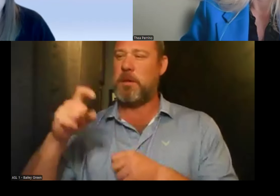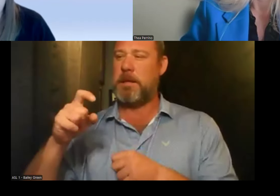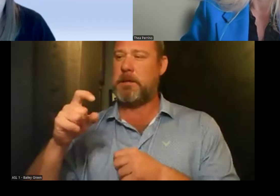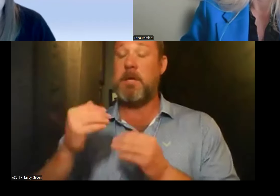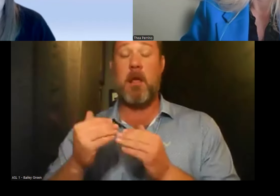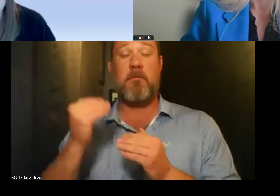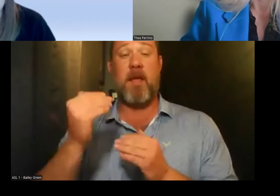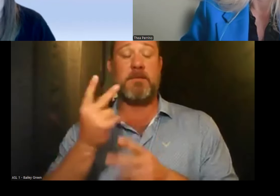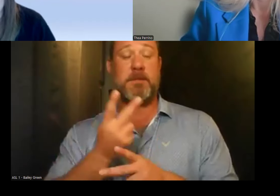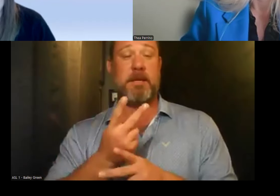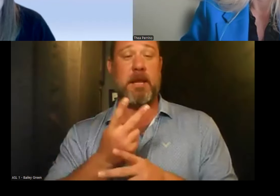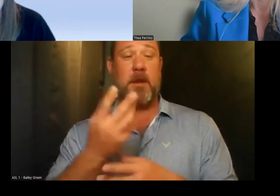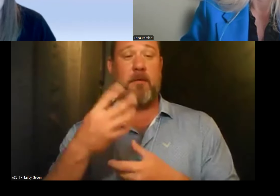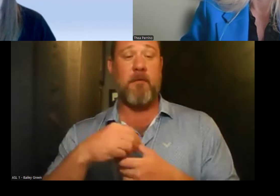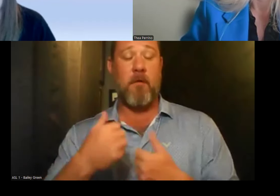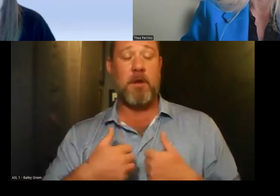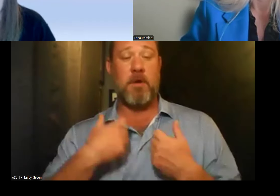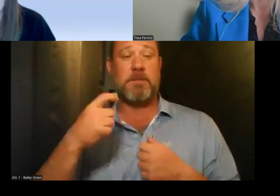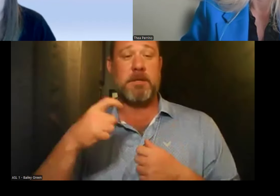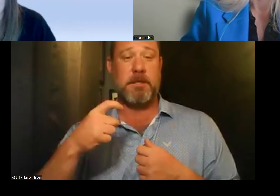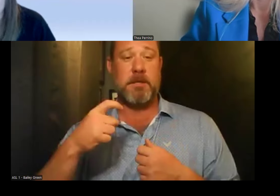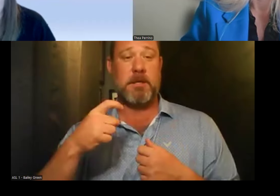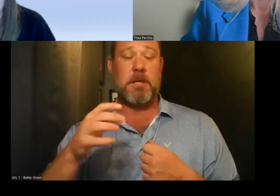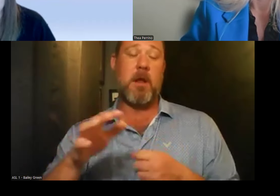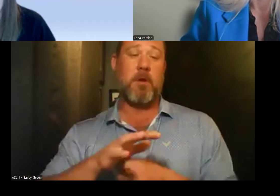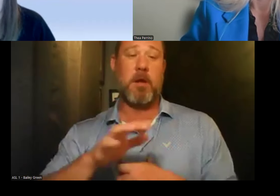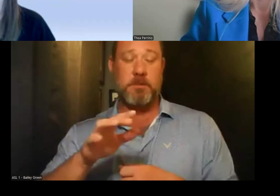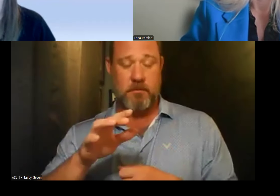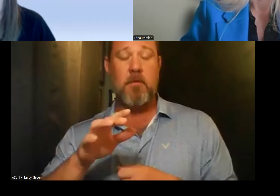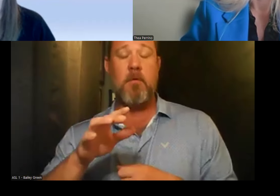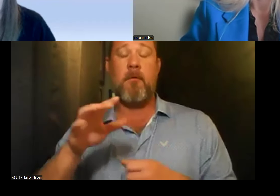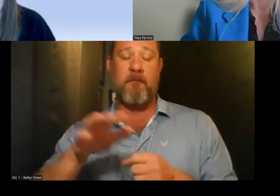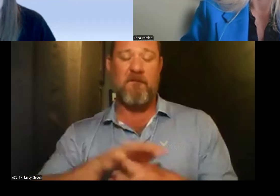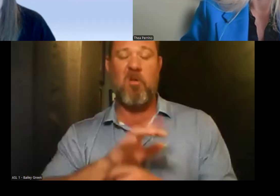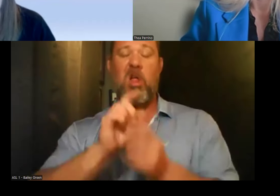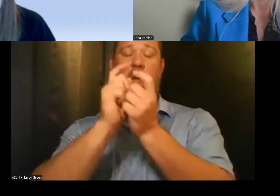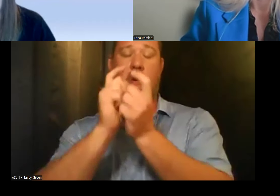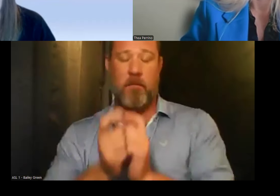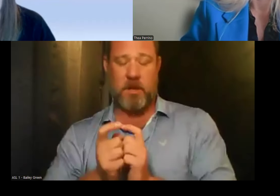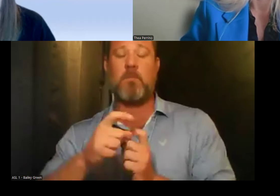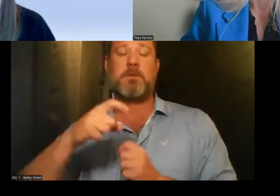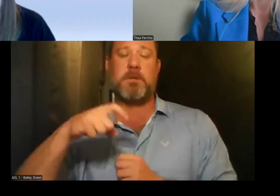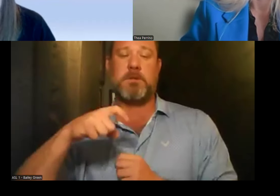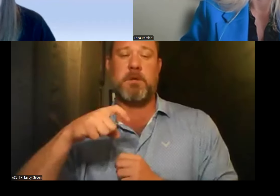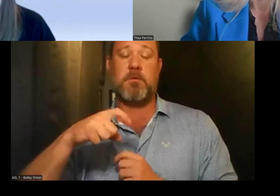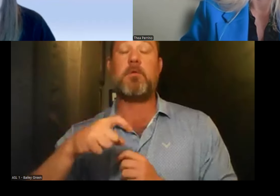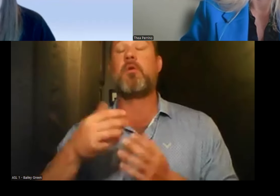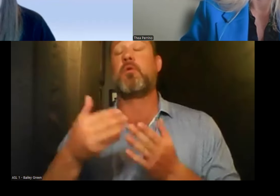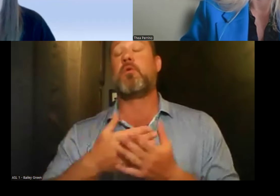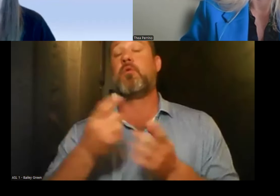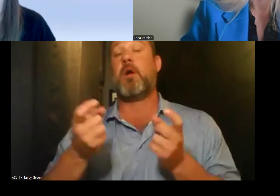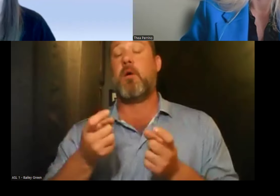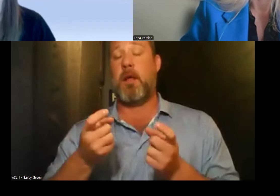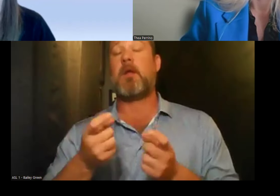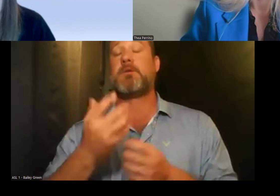care and evolving resident needs, a comprehensive update was necessary. The new regulations are guided by